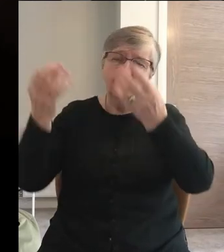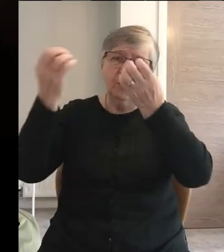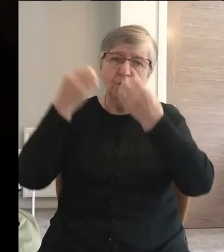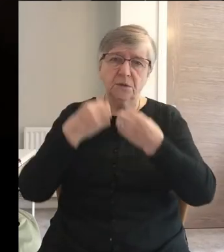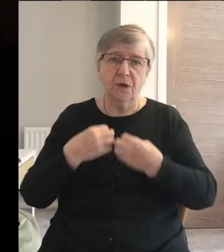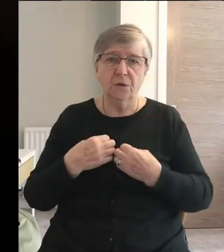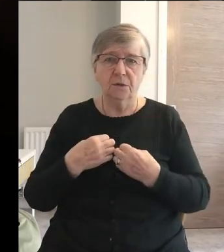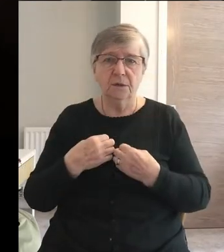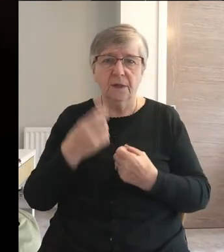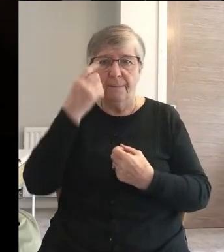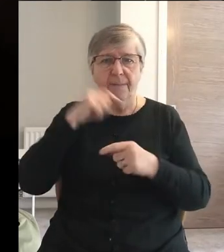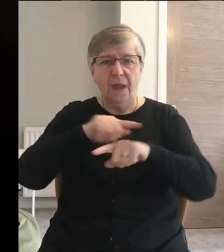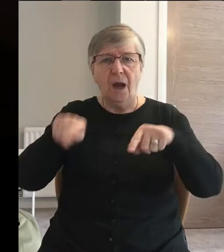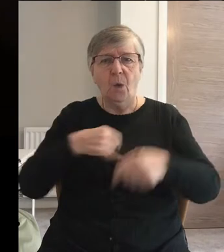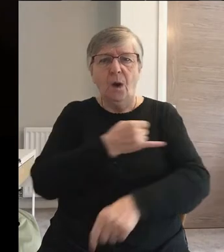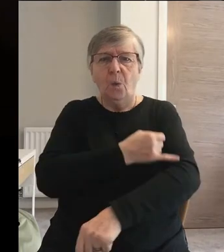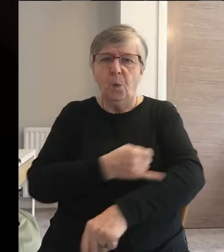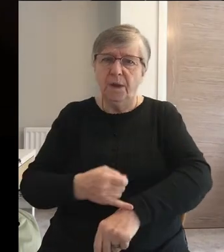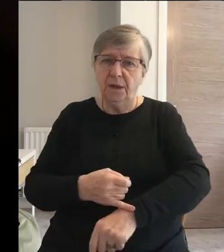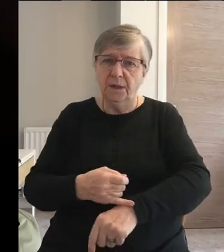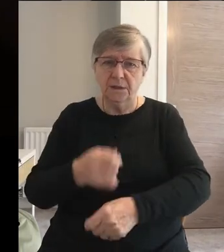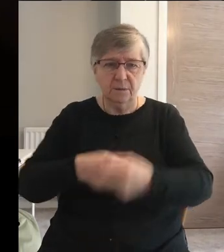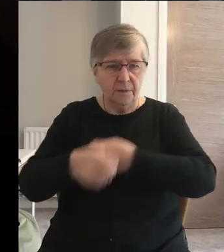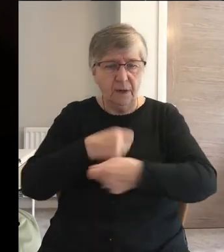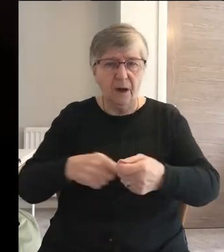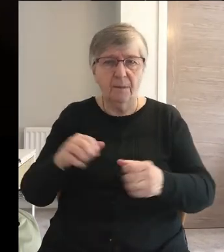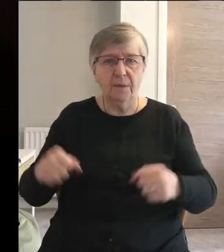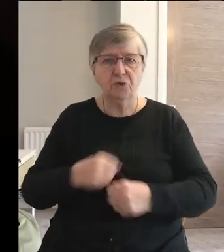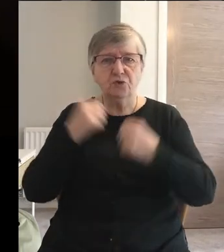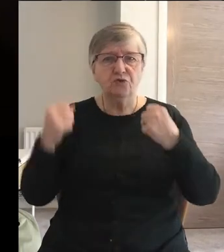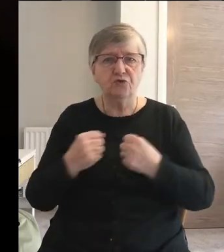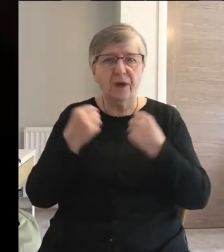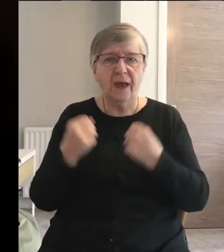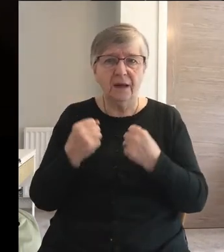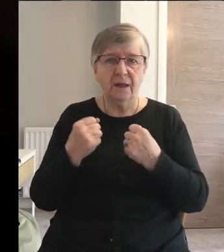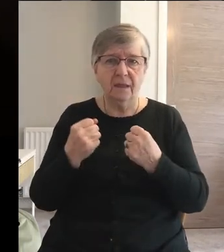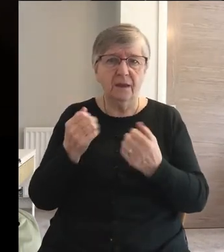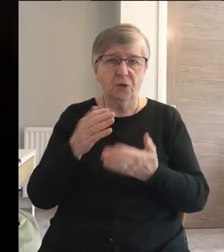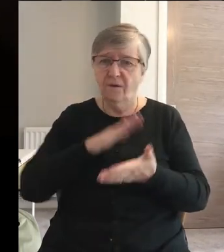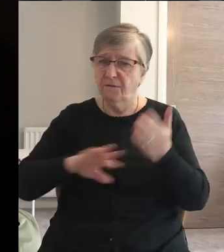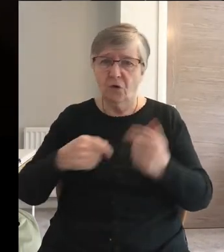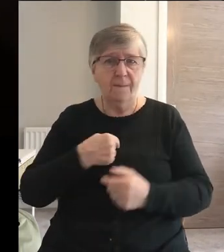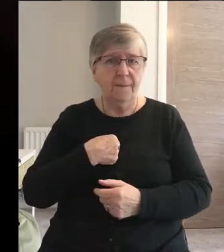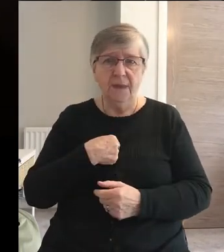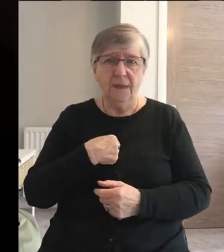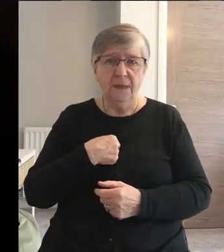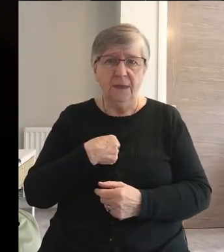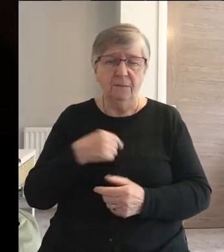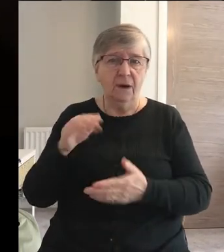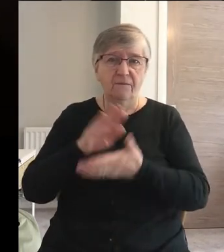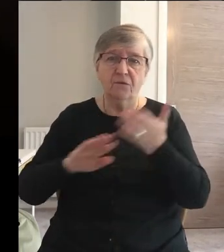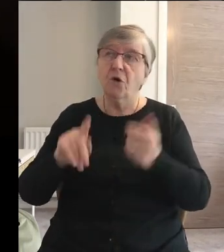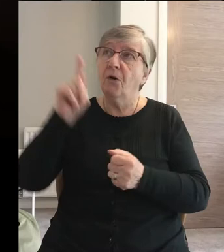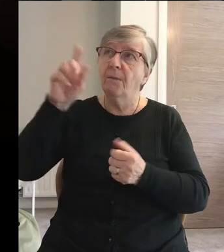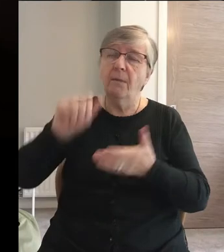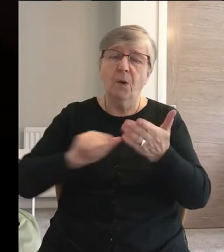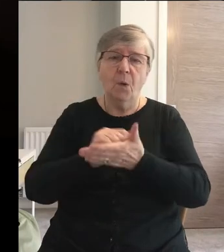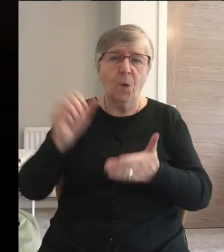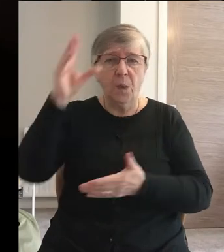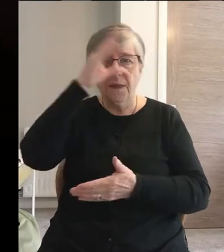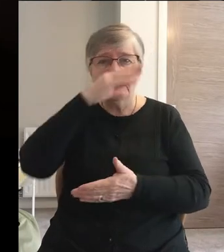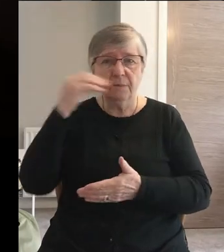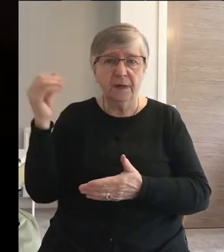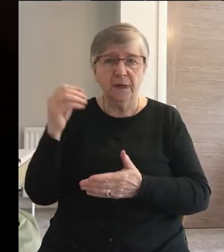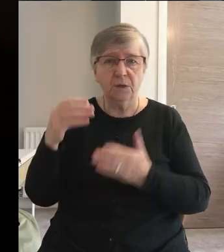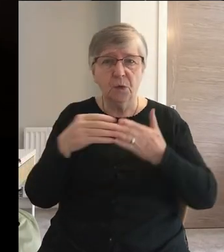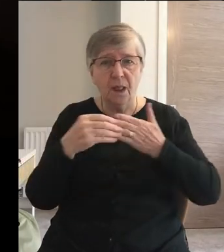And may our weakness be filled by strength from beyond our own resources as the Holy Spirit leads us to